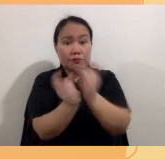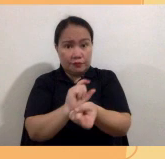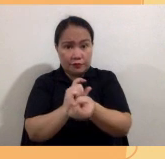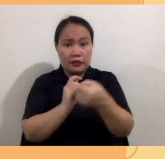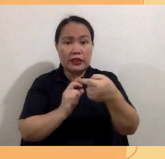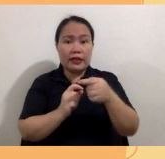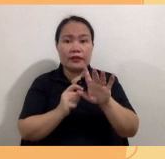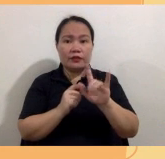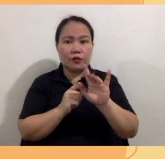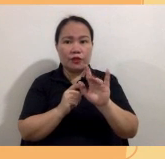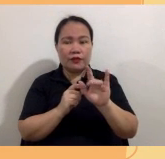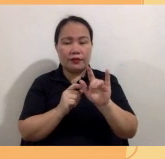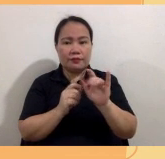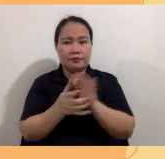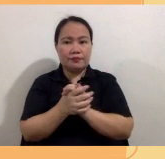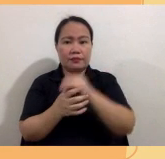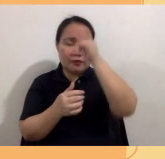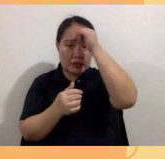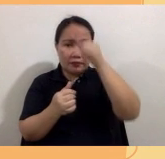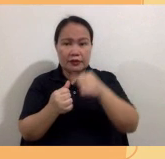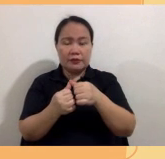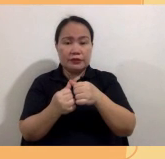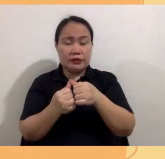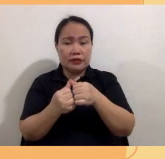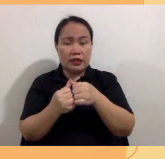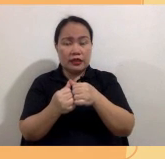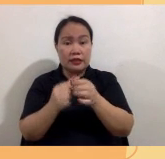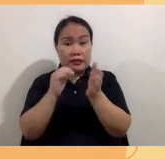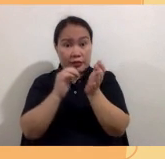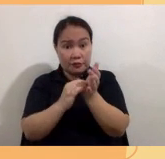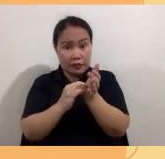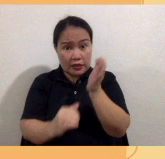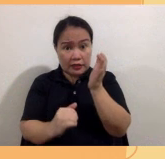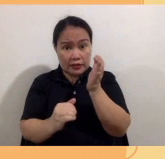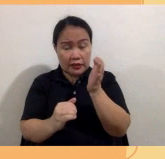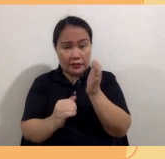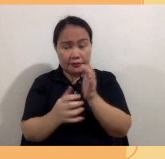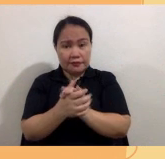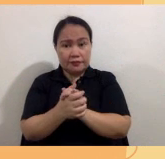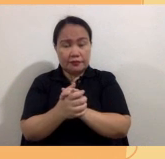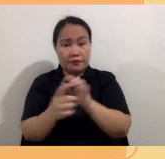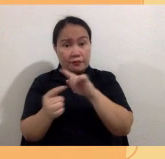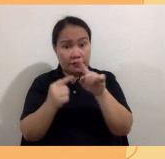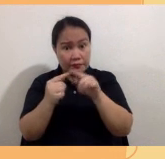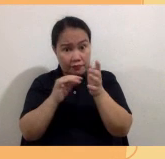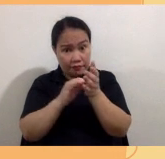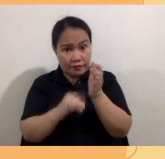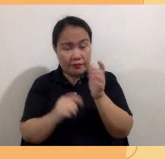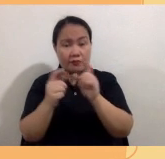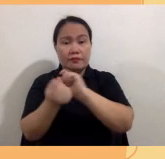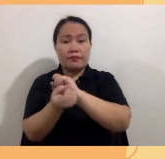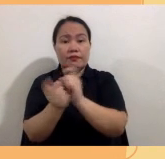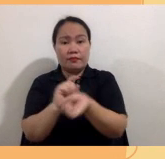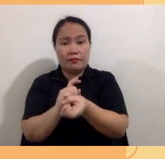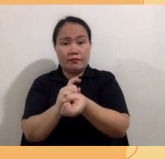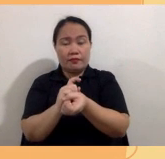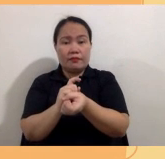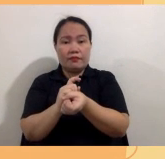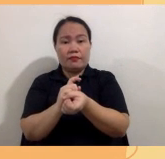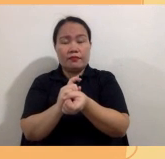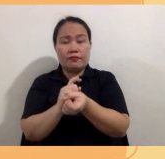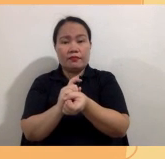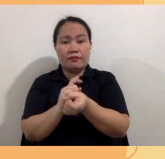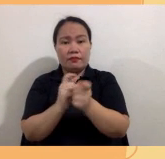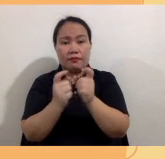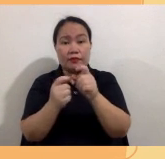na siya. Okay? So, remember that in subtracting, kapag nagsasubtract na tayo, change the